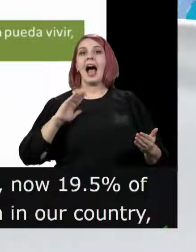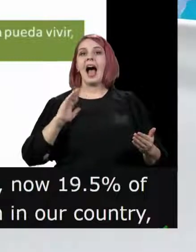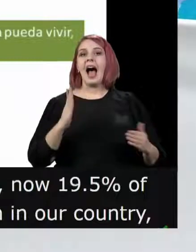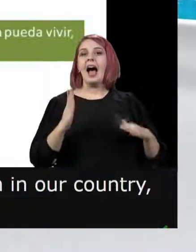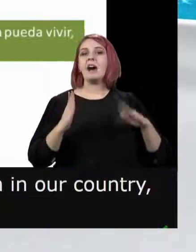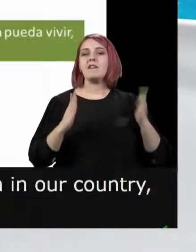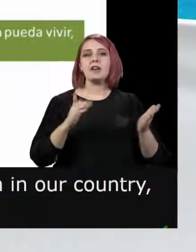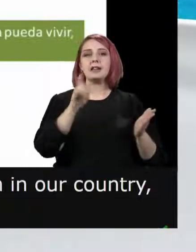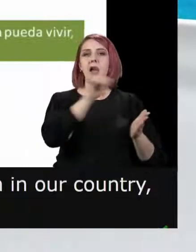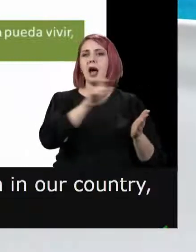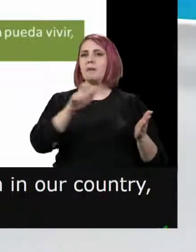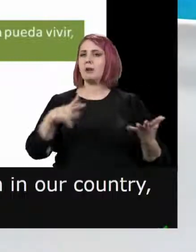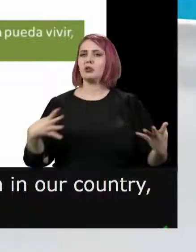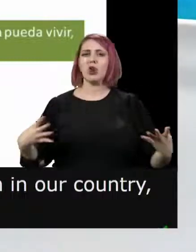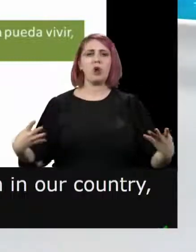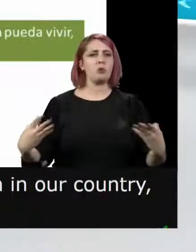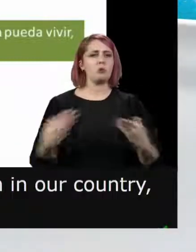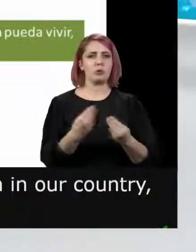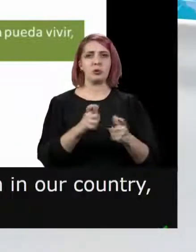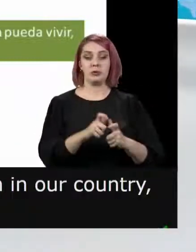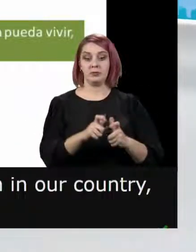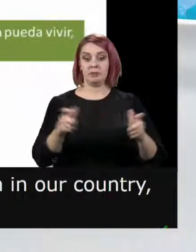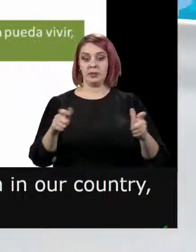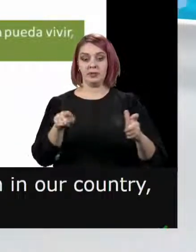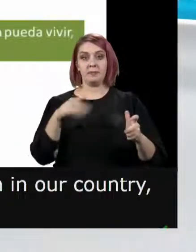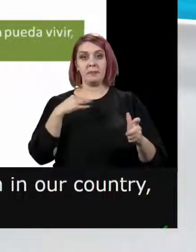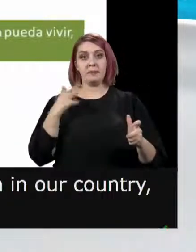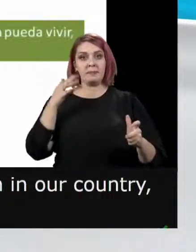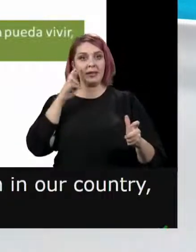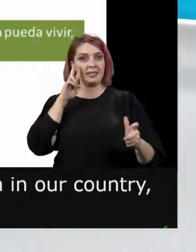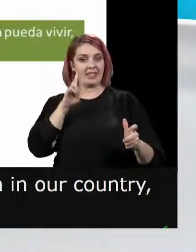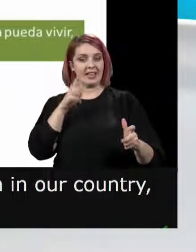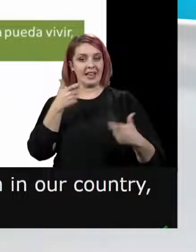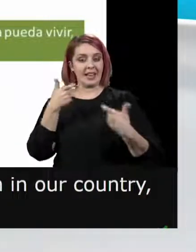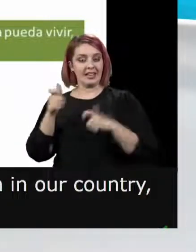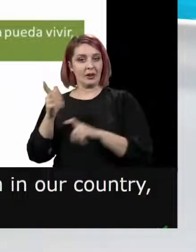it really affects a huge number, a huge percentage of the population.